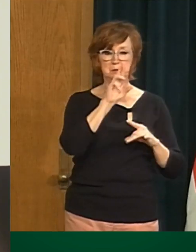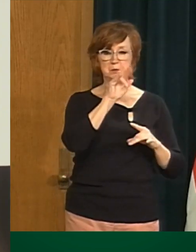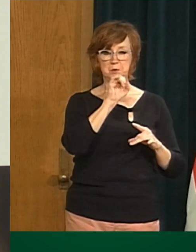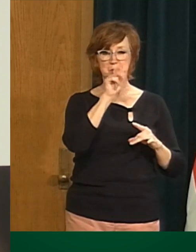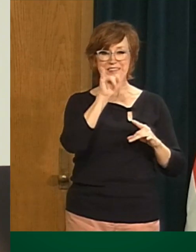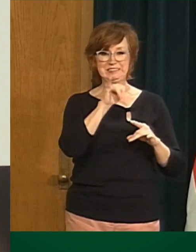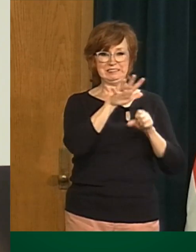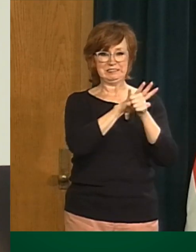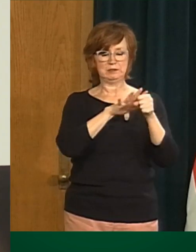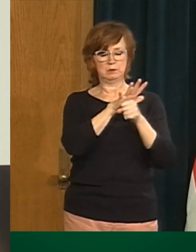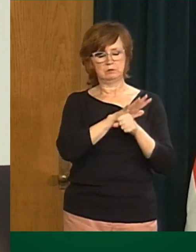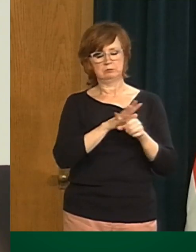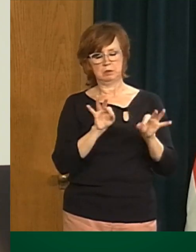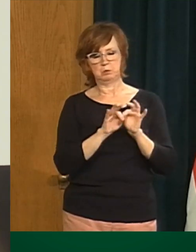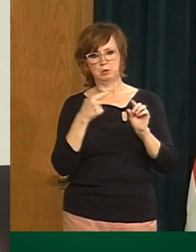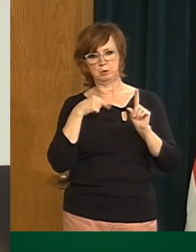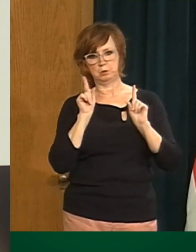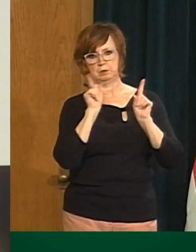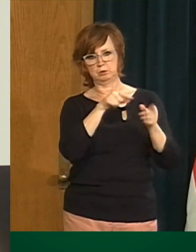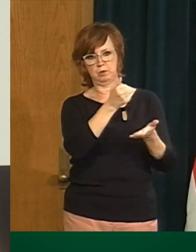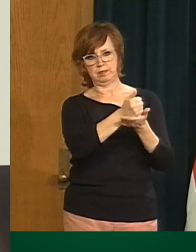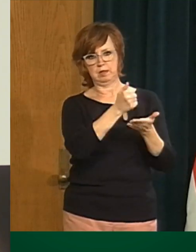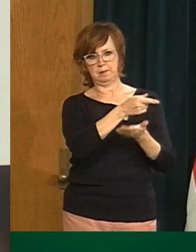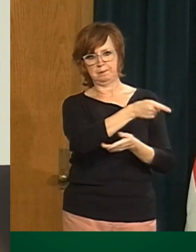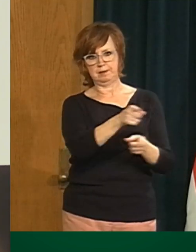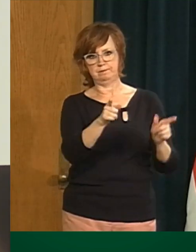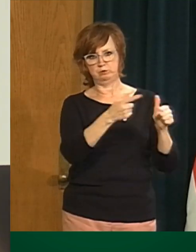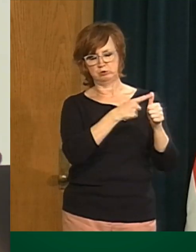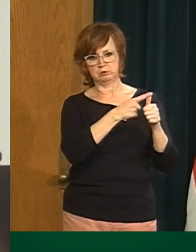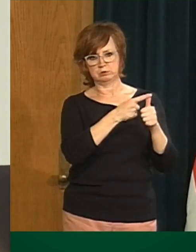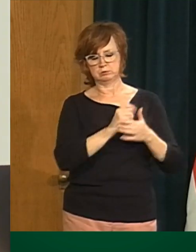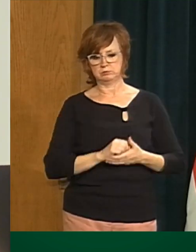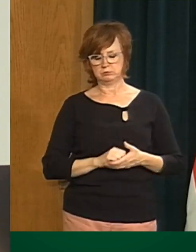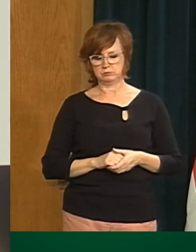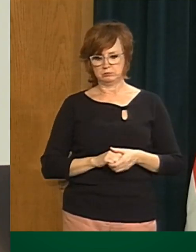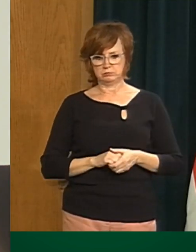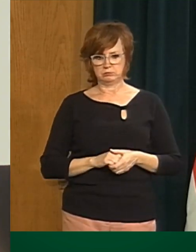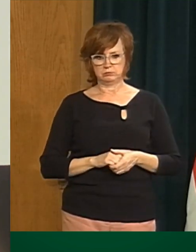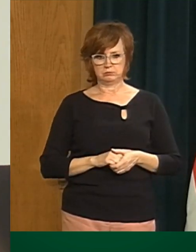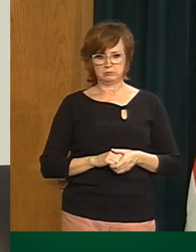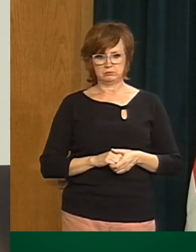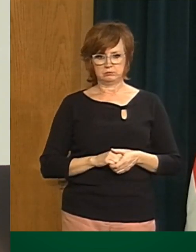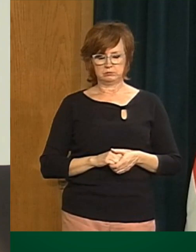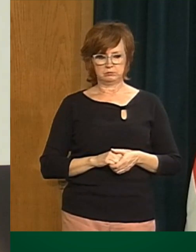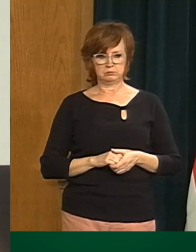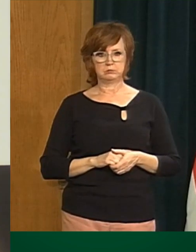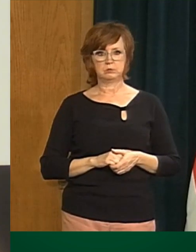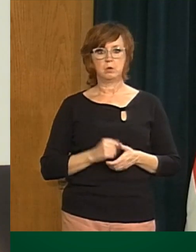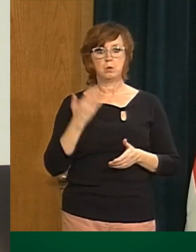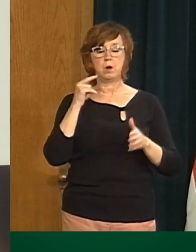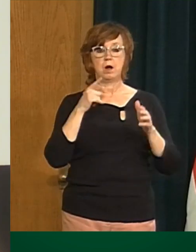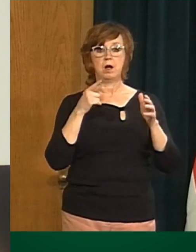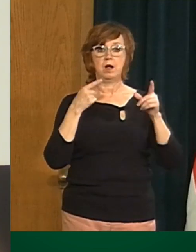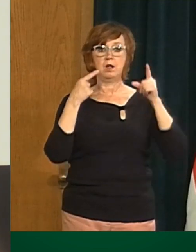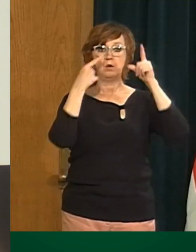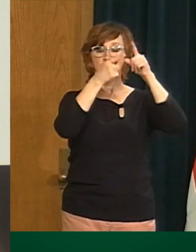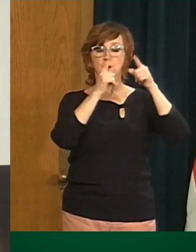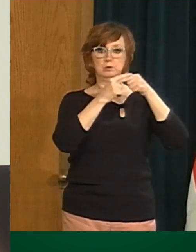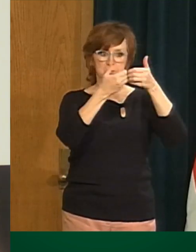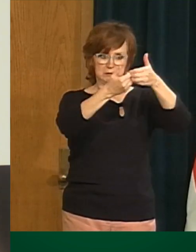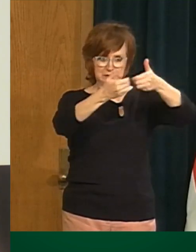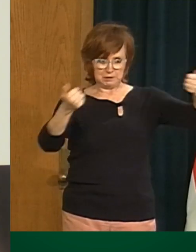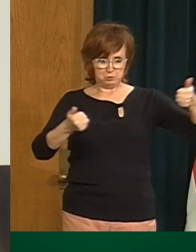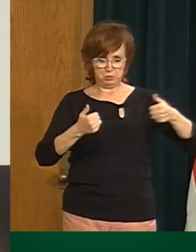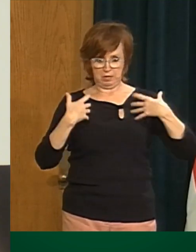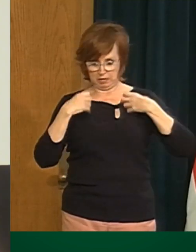mildly symptomatic cases in staff and residents, so that you can quickly try to separate infectious from non-infectious. So it is applied in a focused